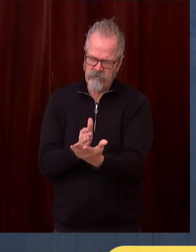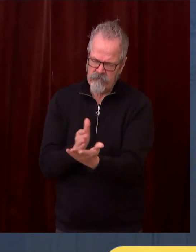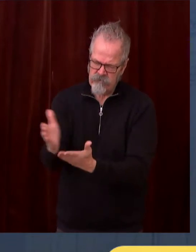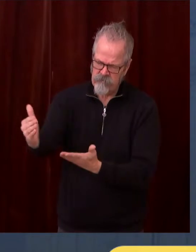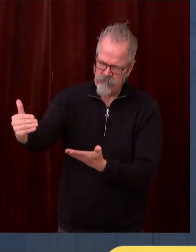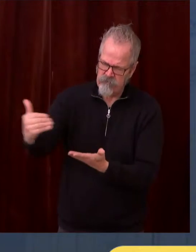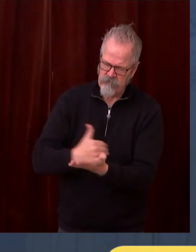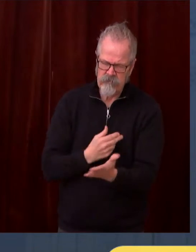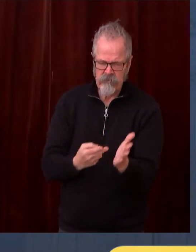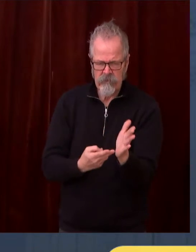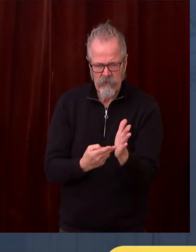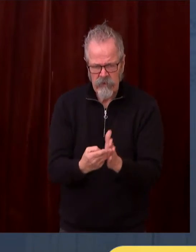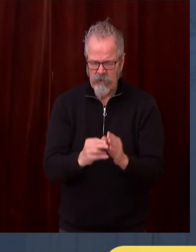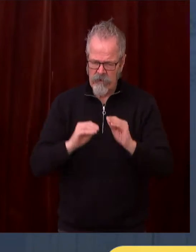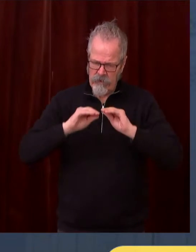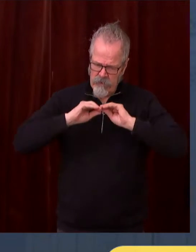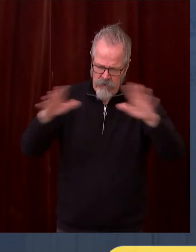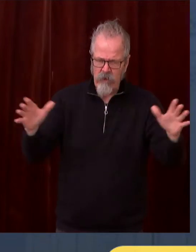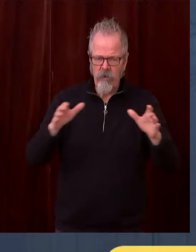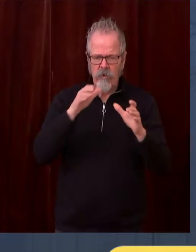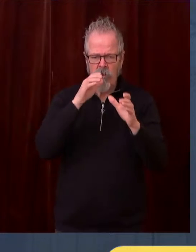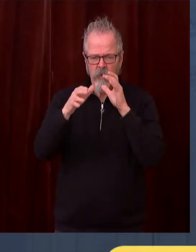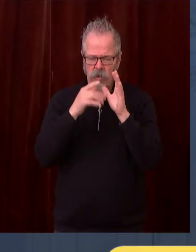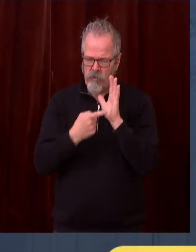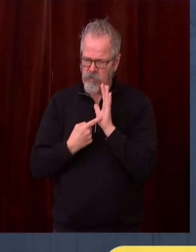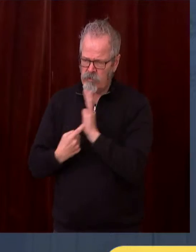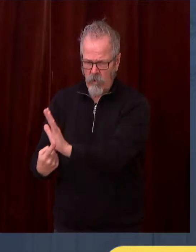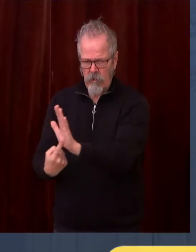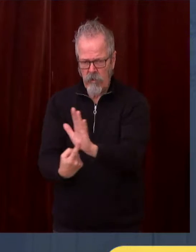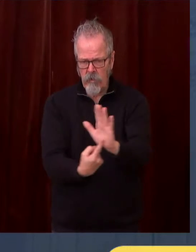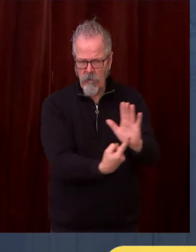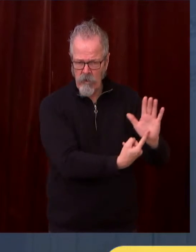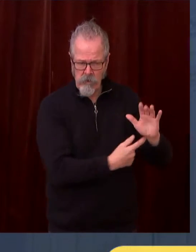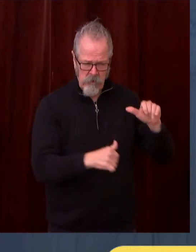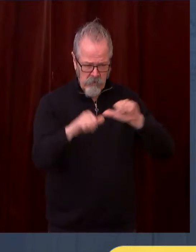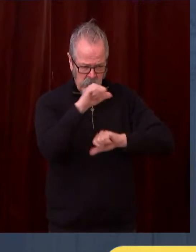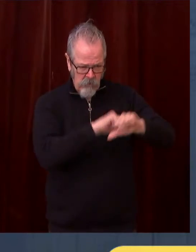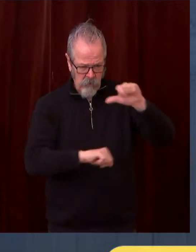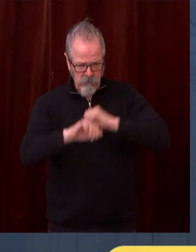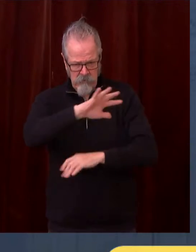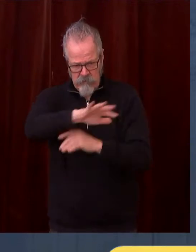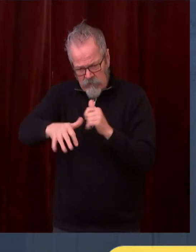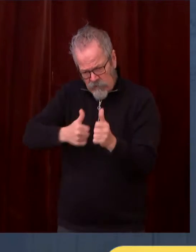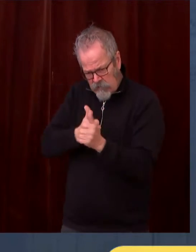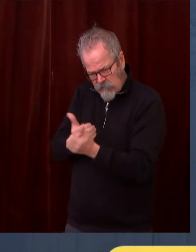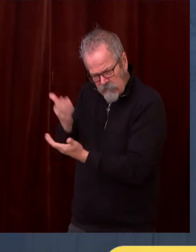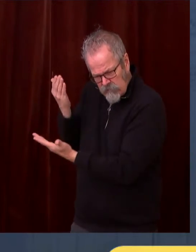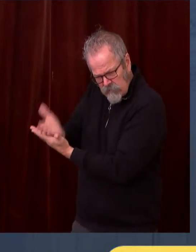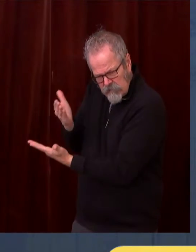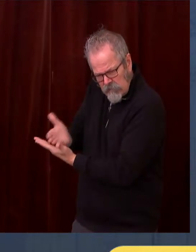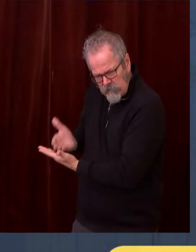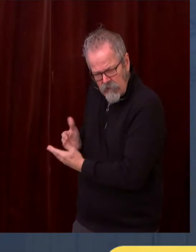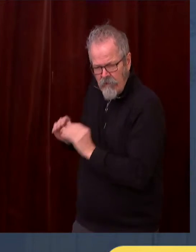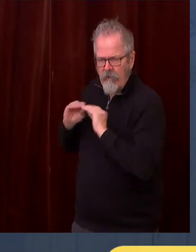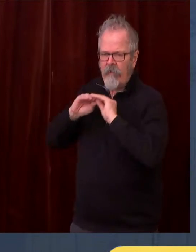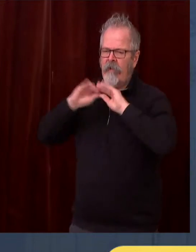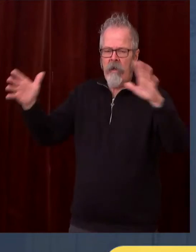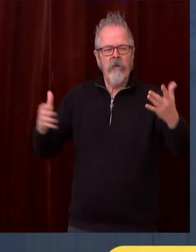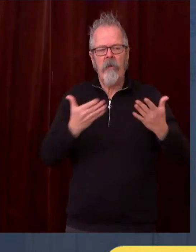to get vaccinated as soon as I'm eligible. And with that, I'll turn it back over to you, Governor. Thank